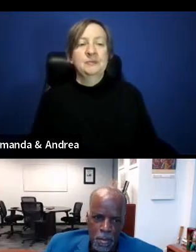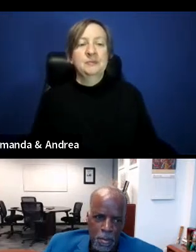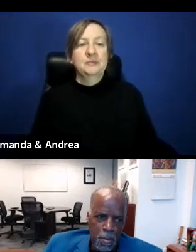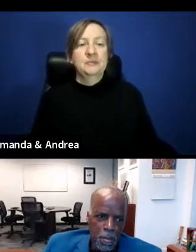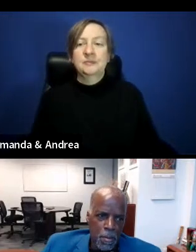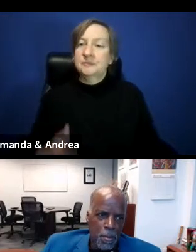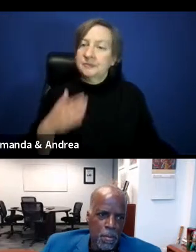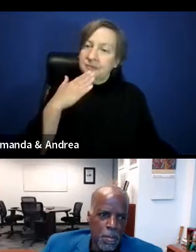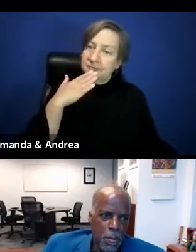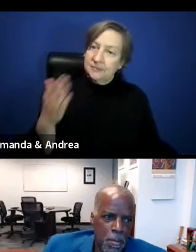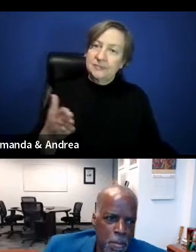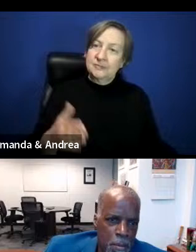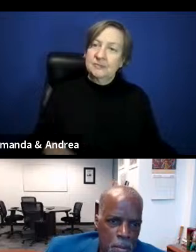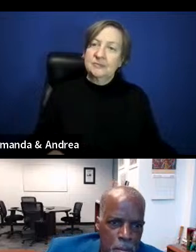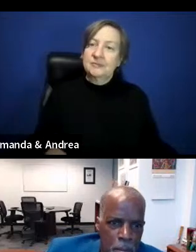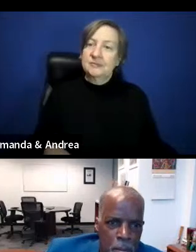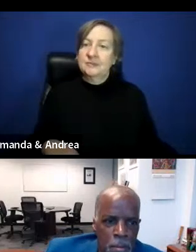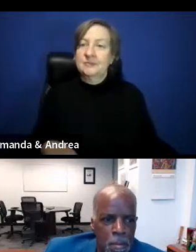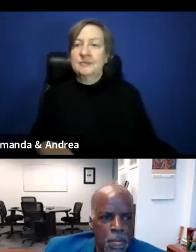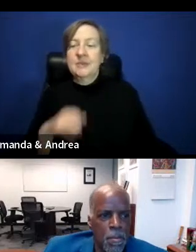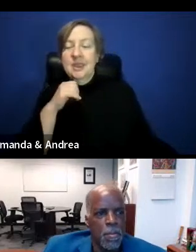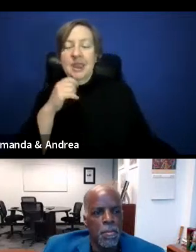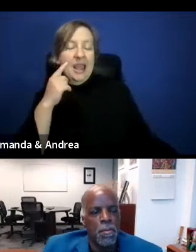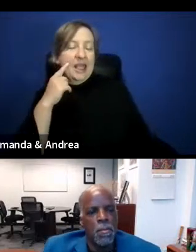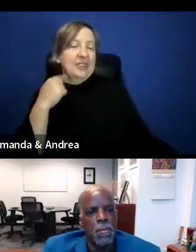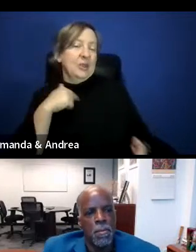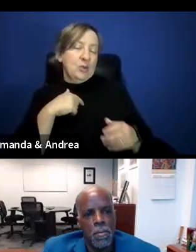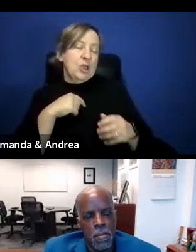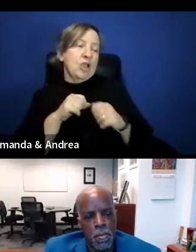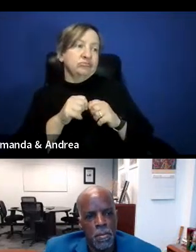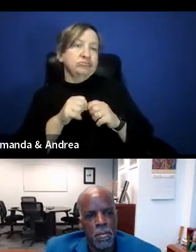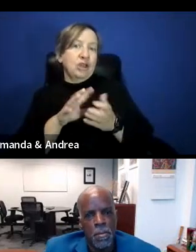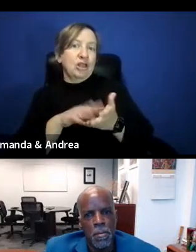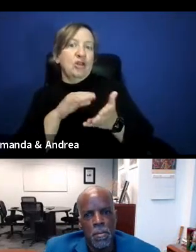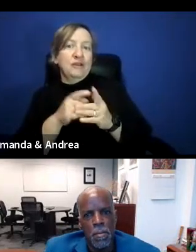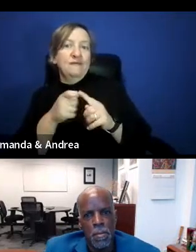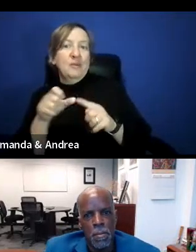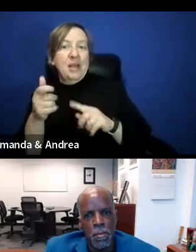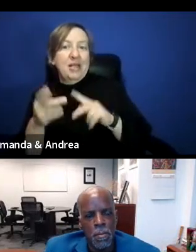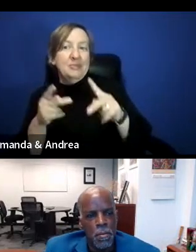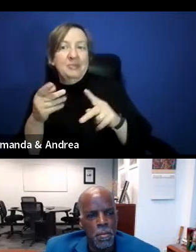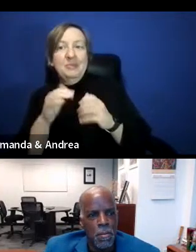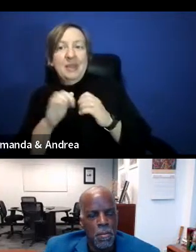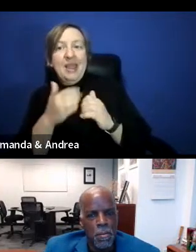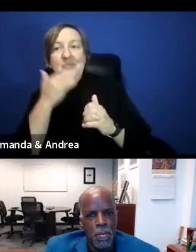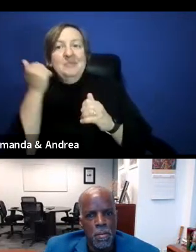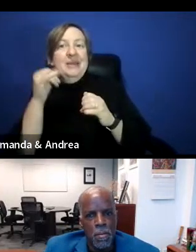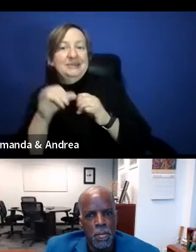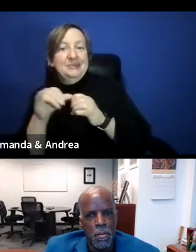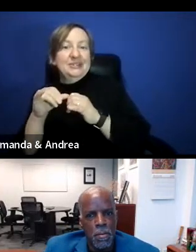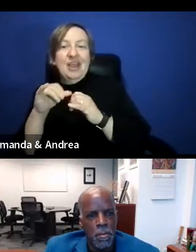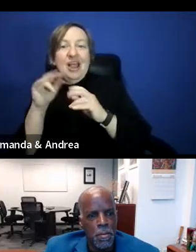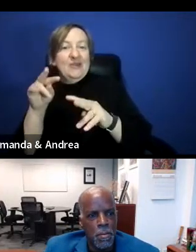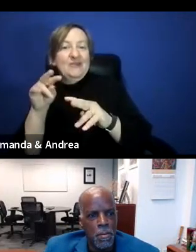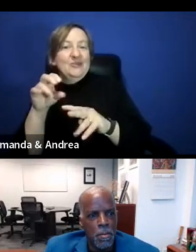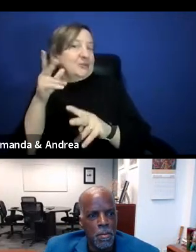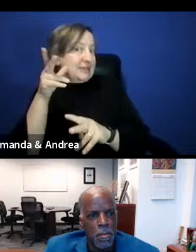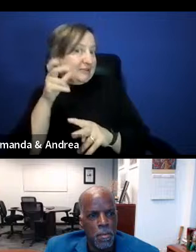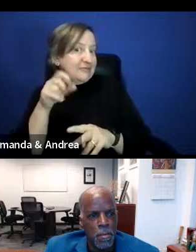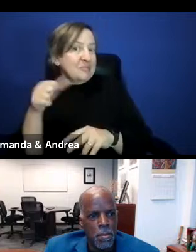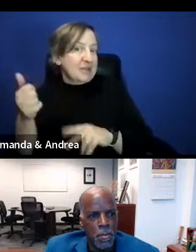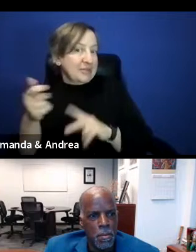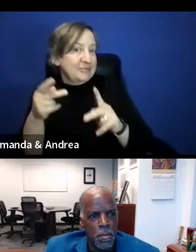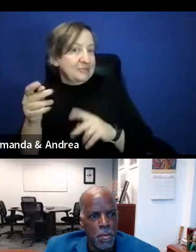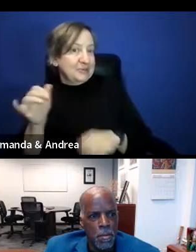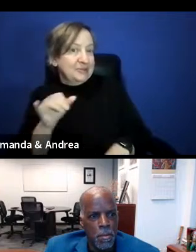Thank you. I will say we are consistently learning from others on how we can best measure this. So I really look forward to hearing from others too. And